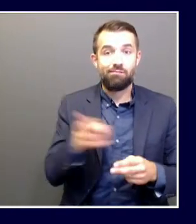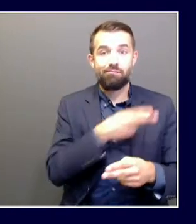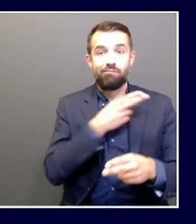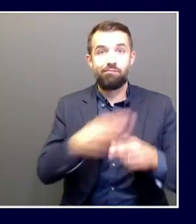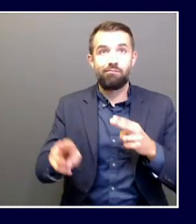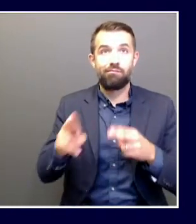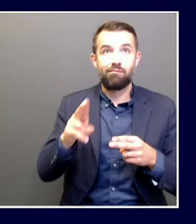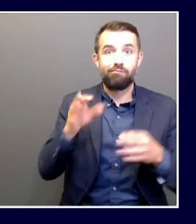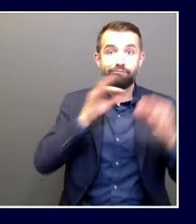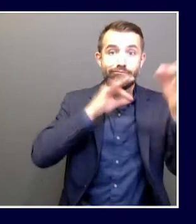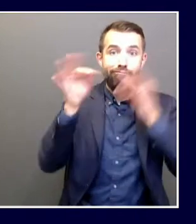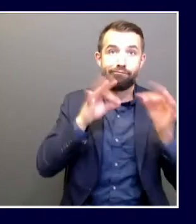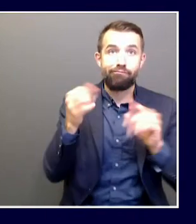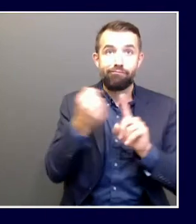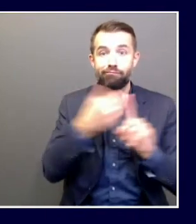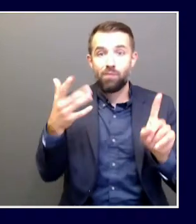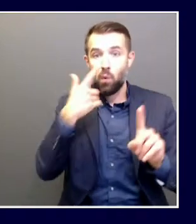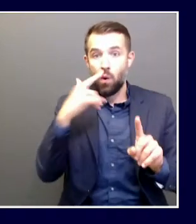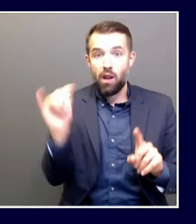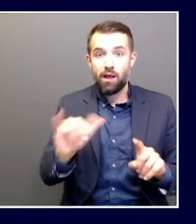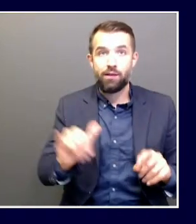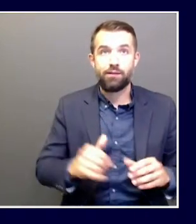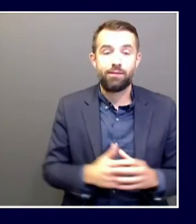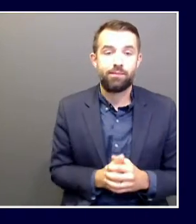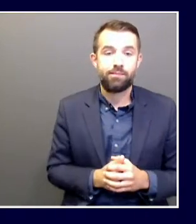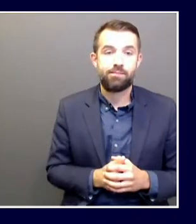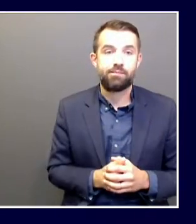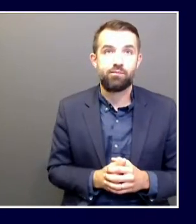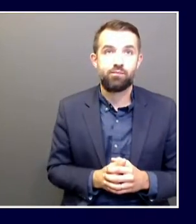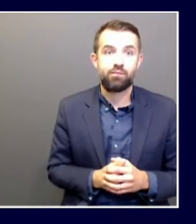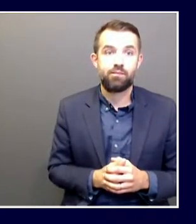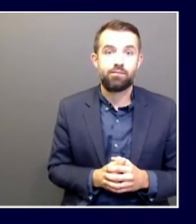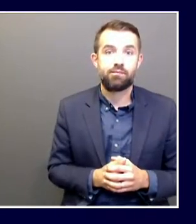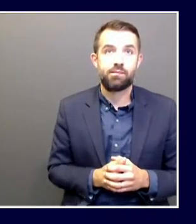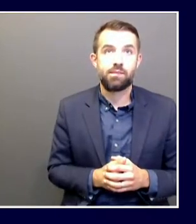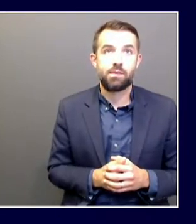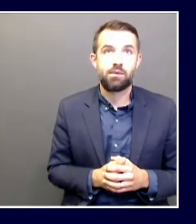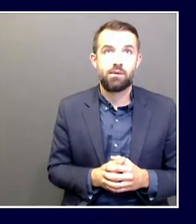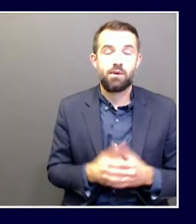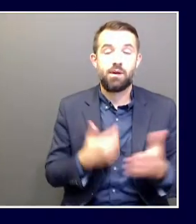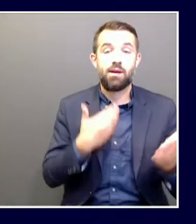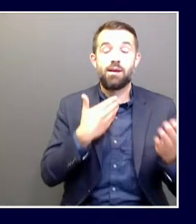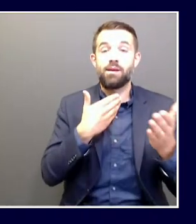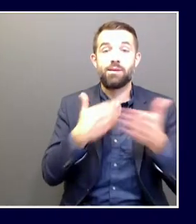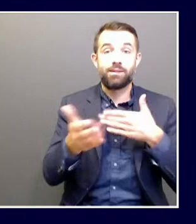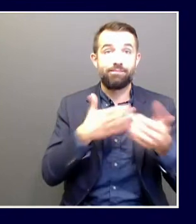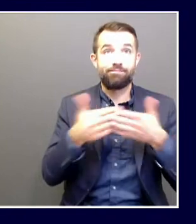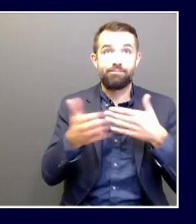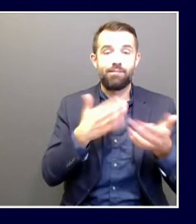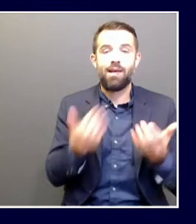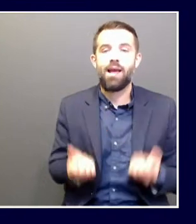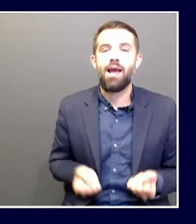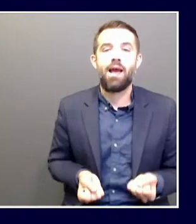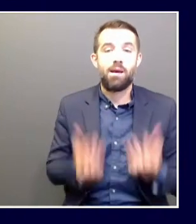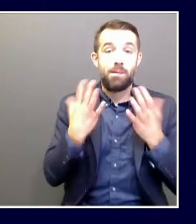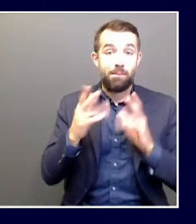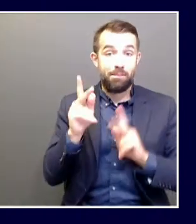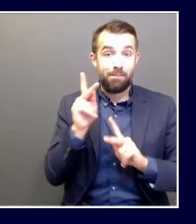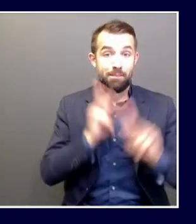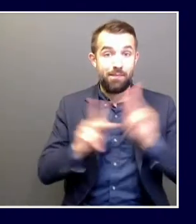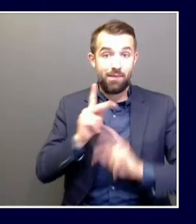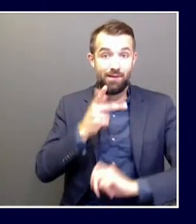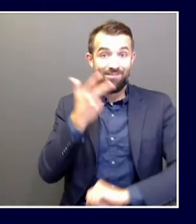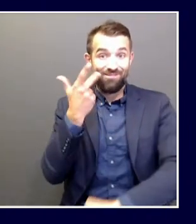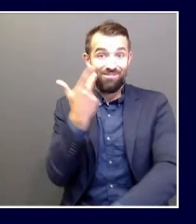It doesn't just matter how many people in a state are vaccinated. It matters where they are in relation to